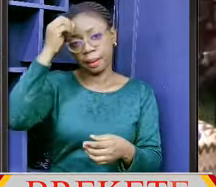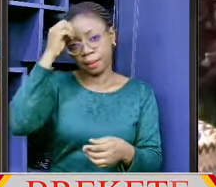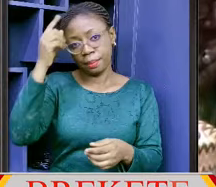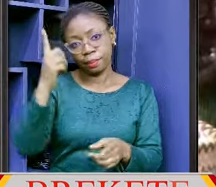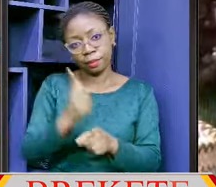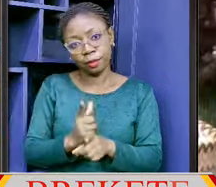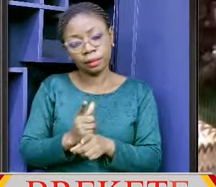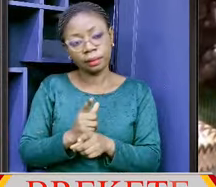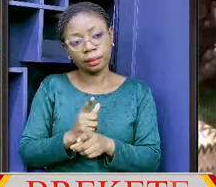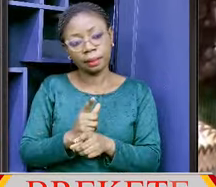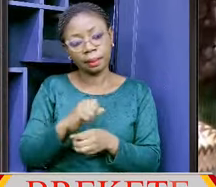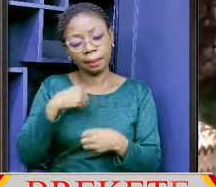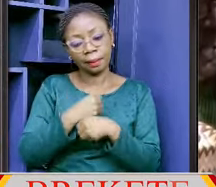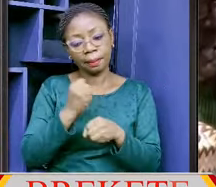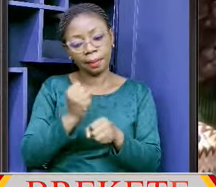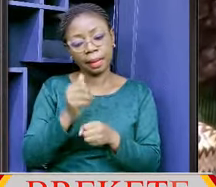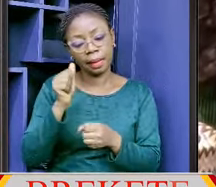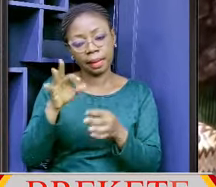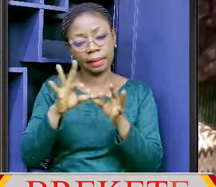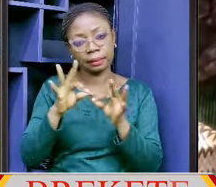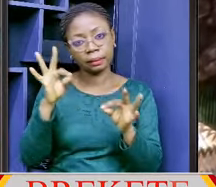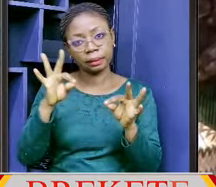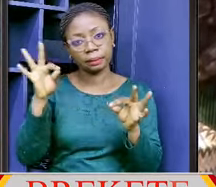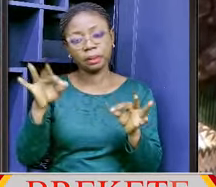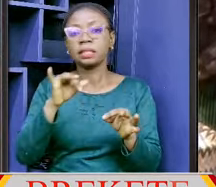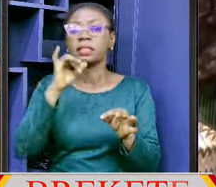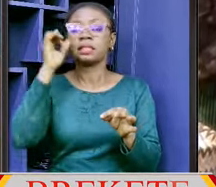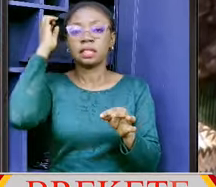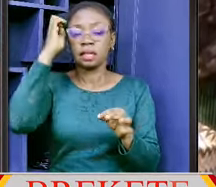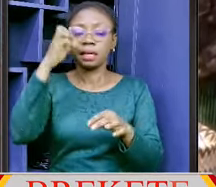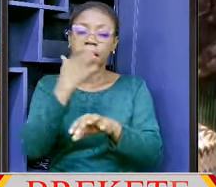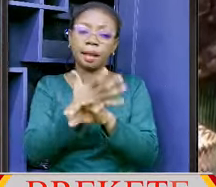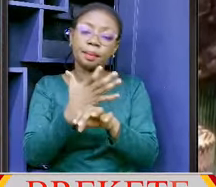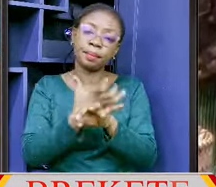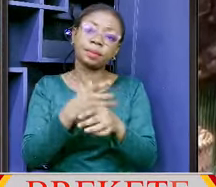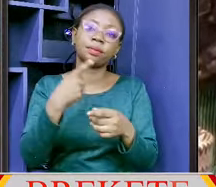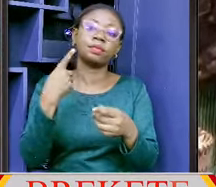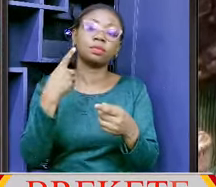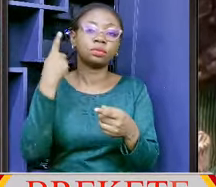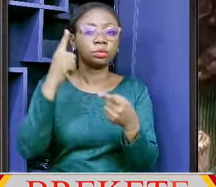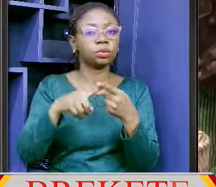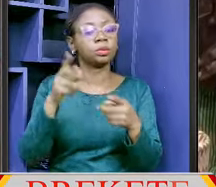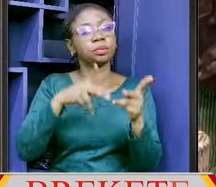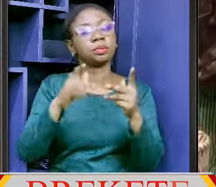a statement. He appealed to the people that do share the land,